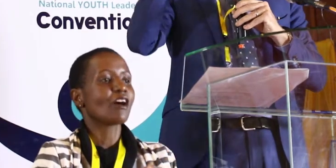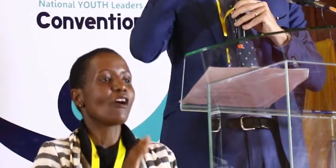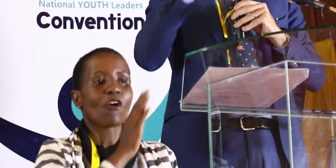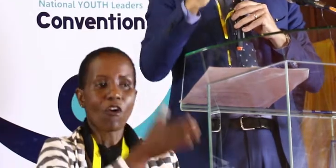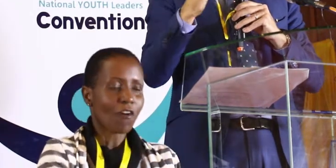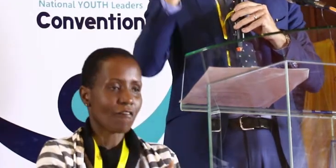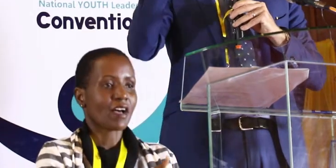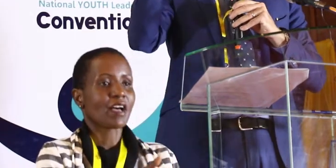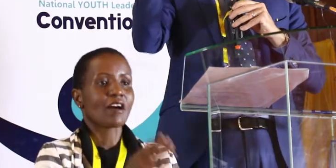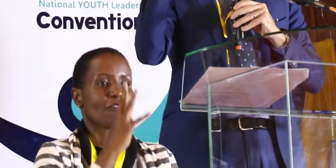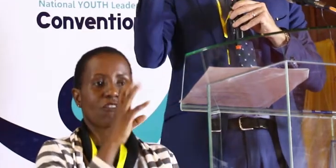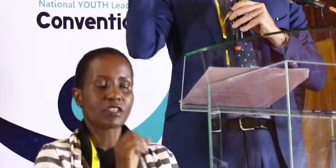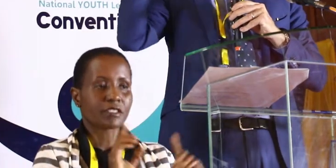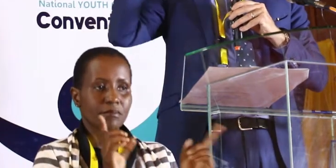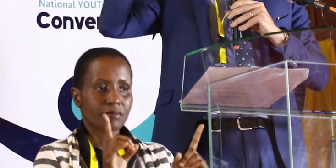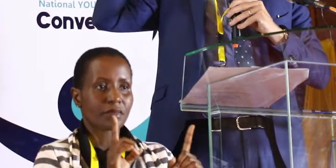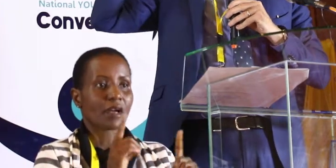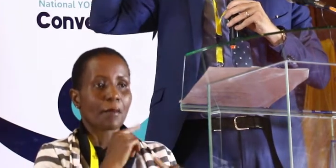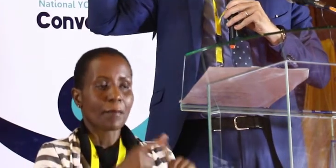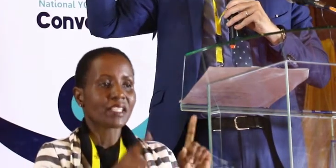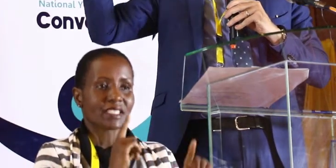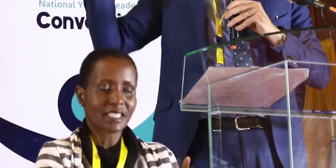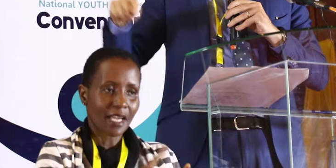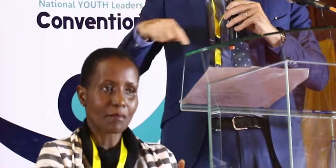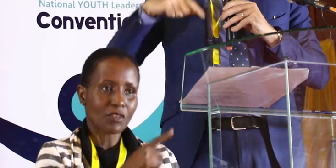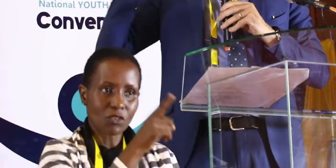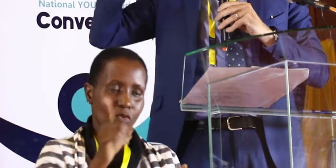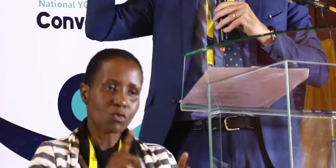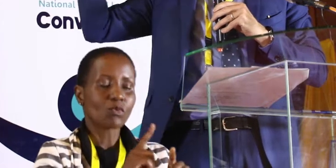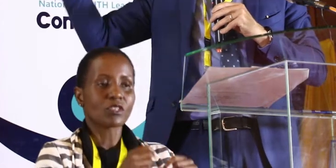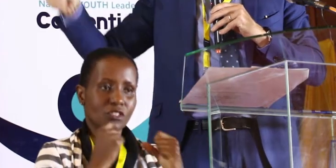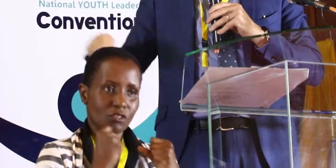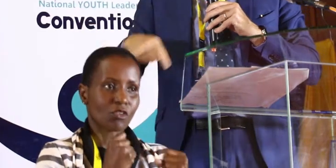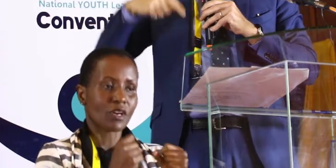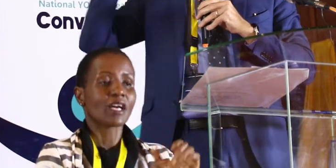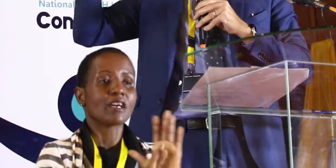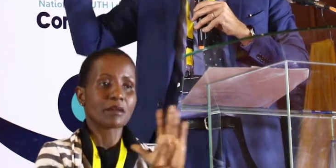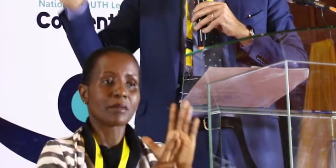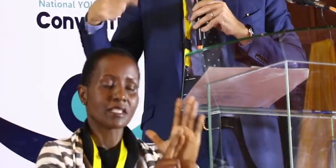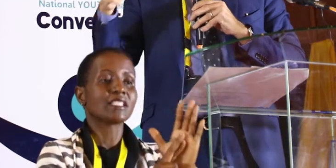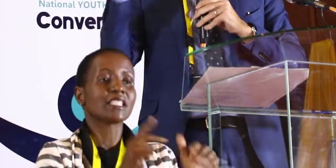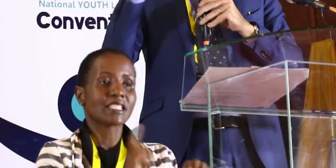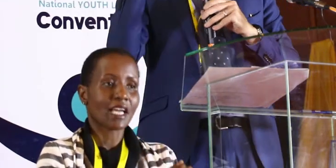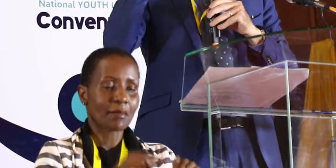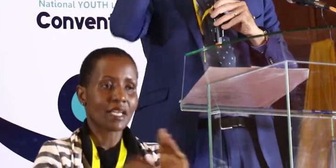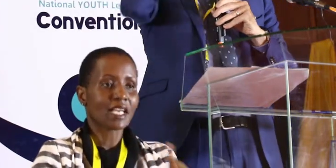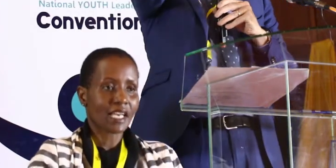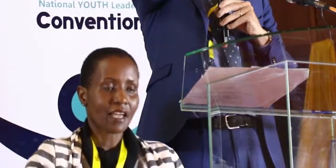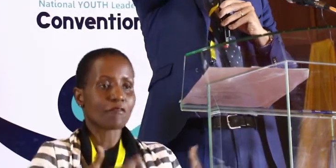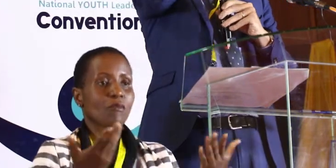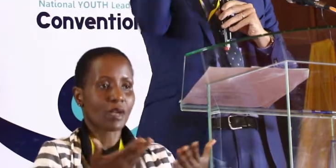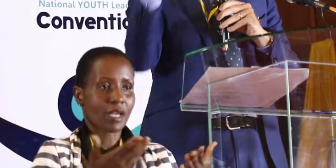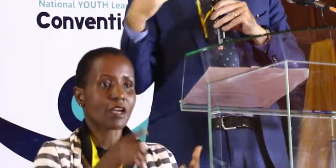but representing a stage in life where you are producing innovation, creativity, knowledge, where you